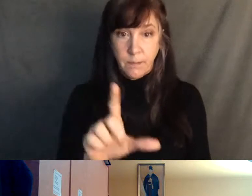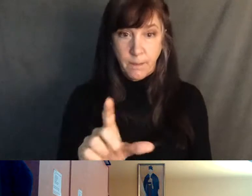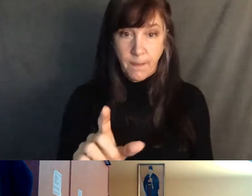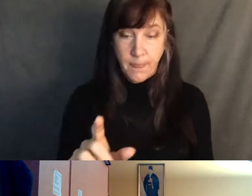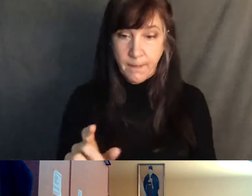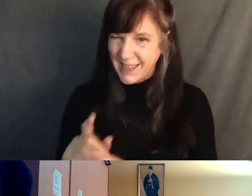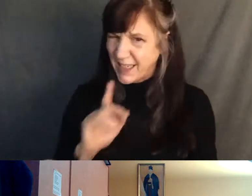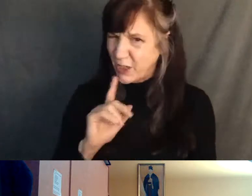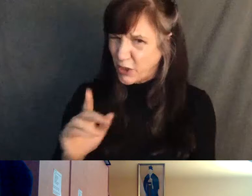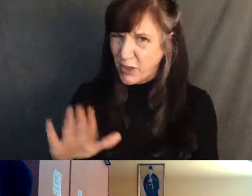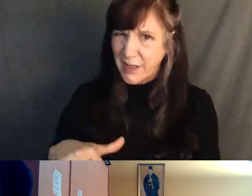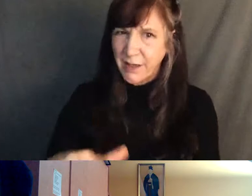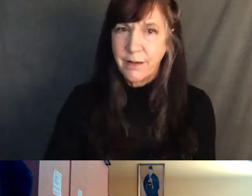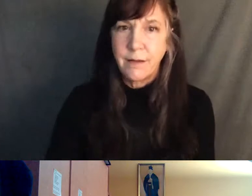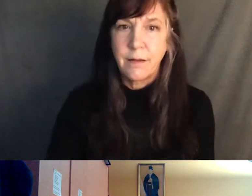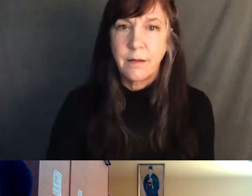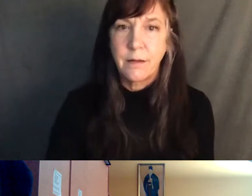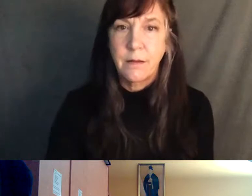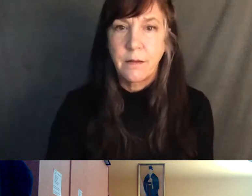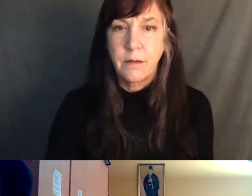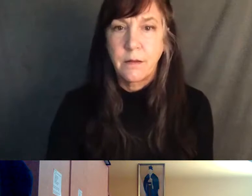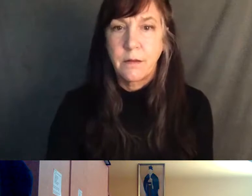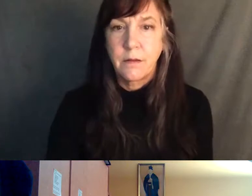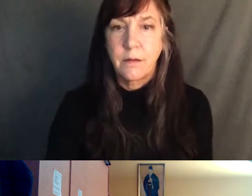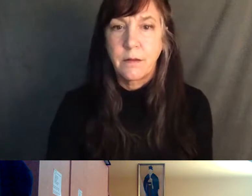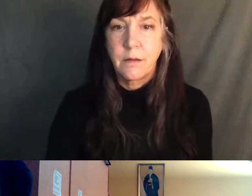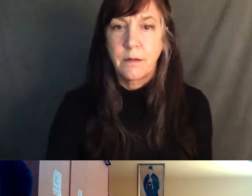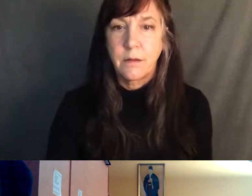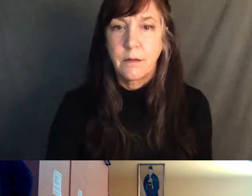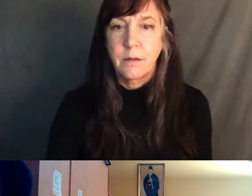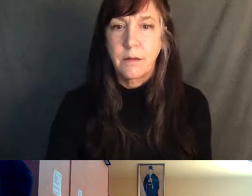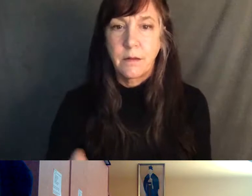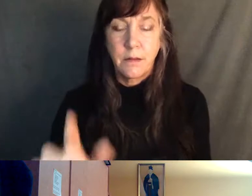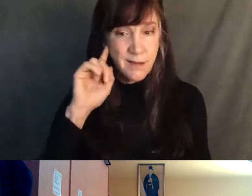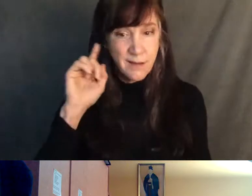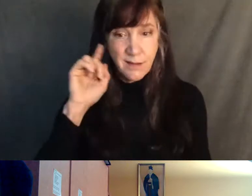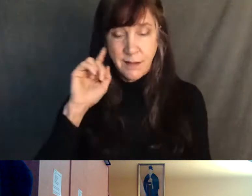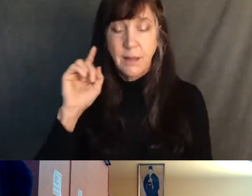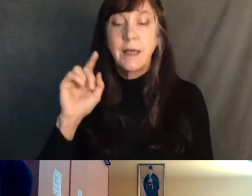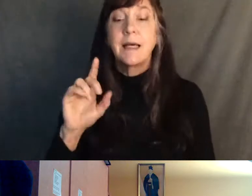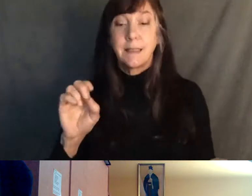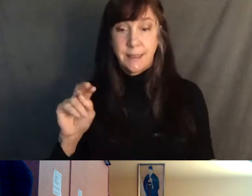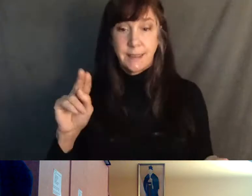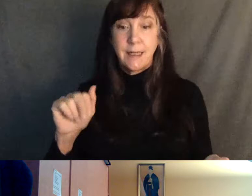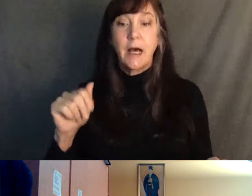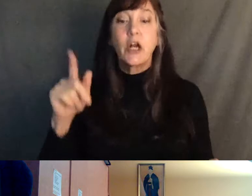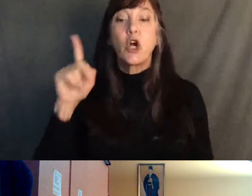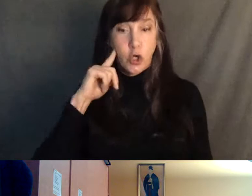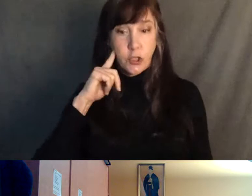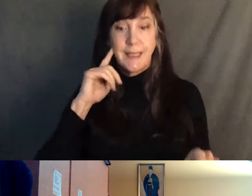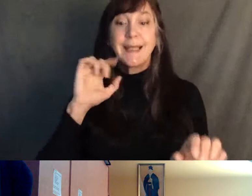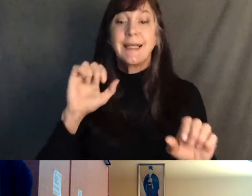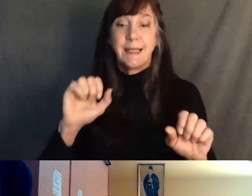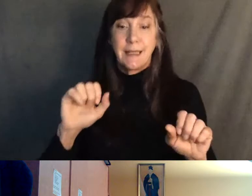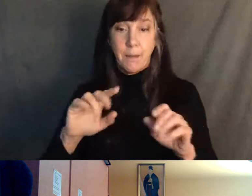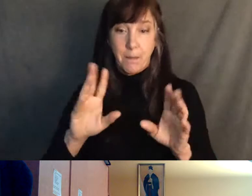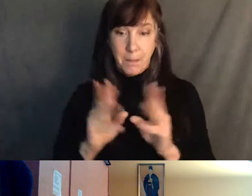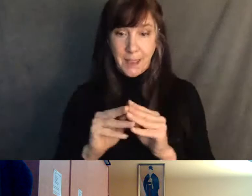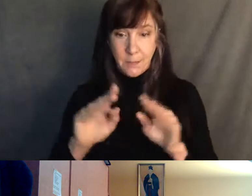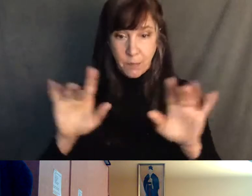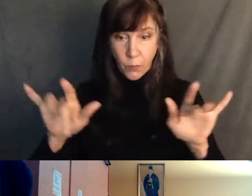Because I usually get an announcement that the meeting is now being recorded, and I didn't hear that. I did. Oh, you did? Yes. Oh,